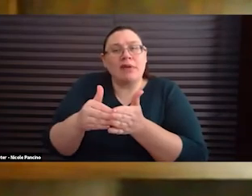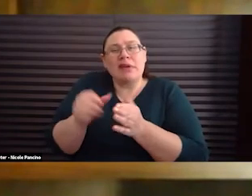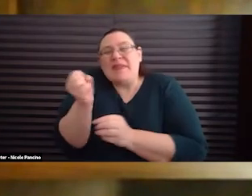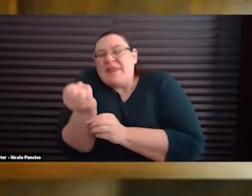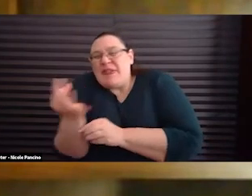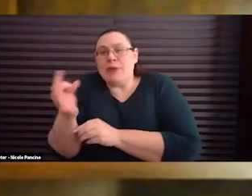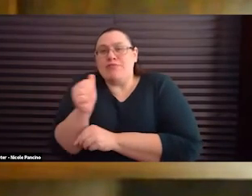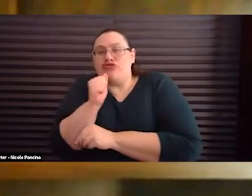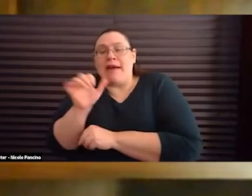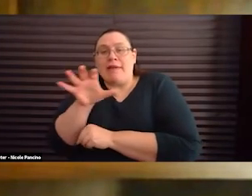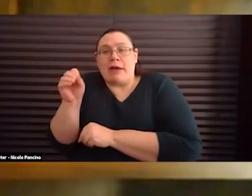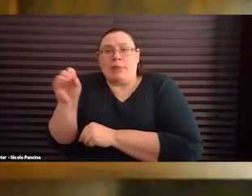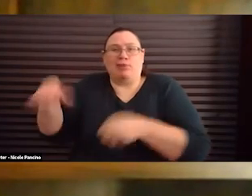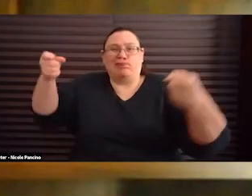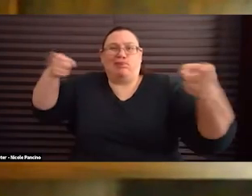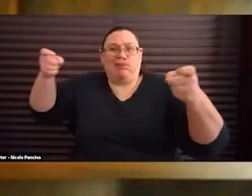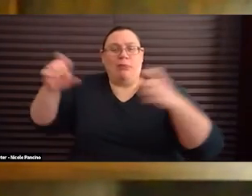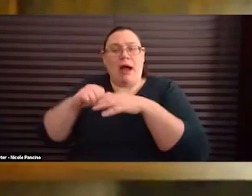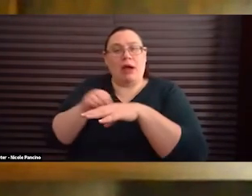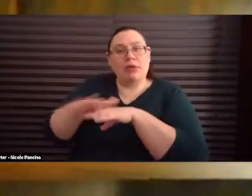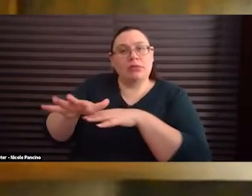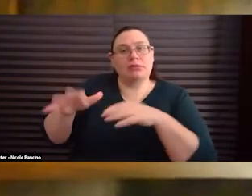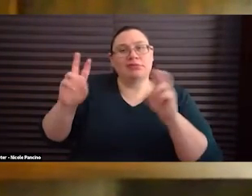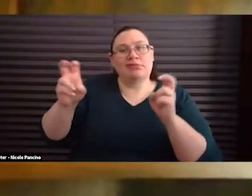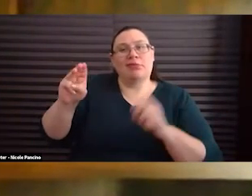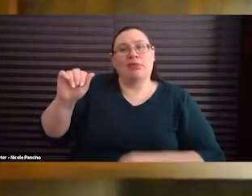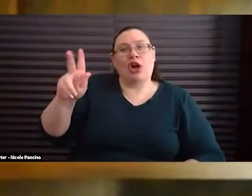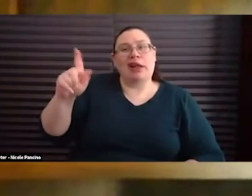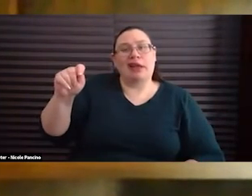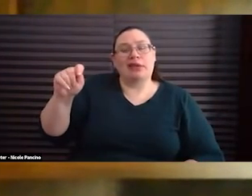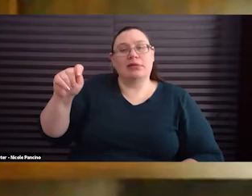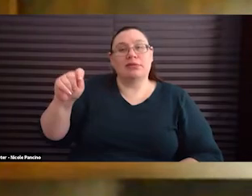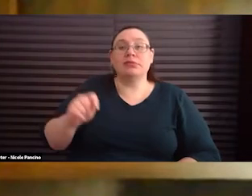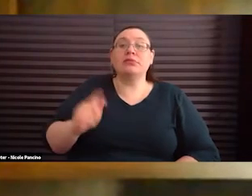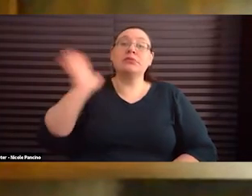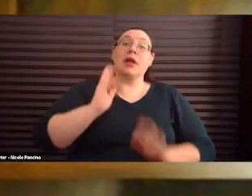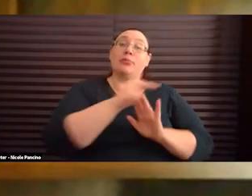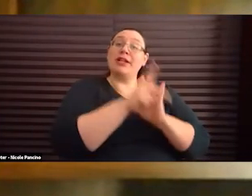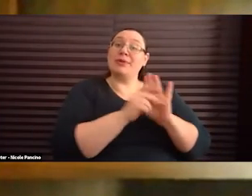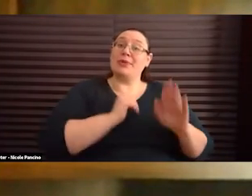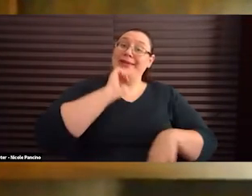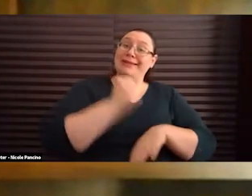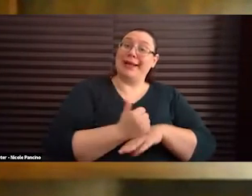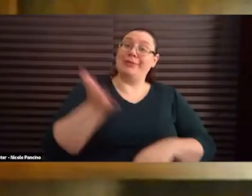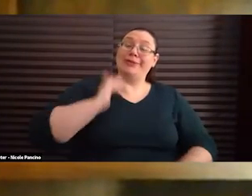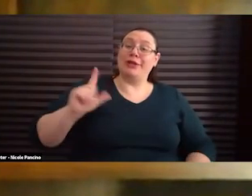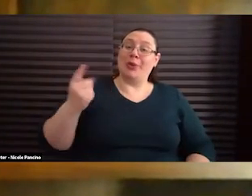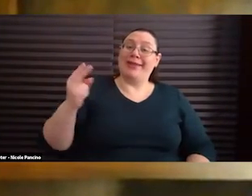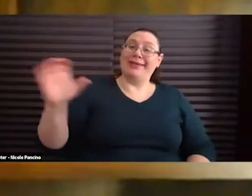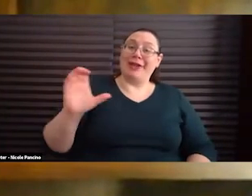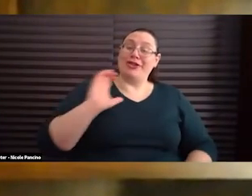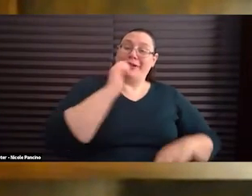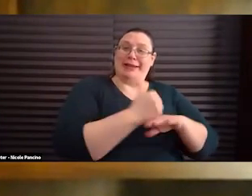are dominating the shape of the market. We're moving away now from the principles that were established in the 20th century as a result